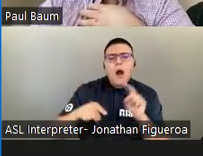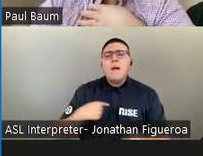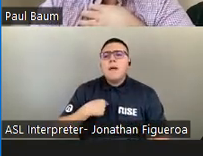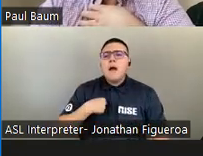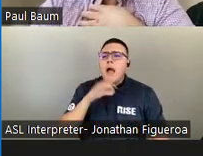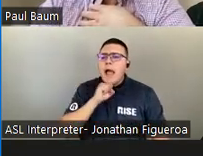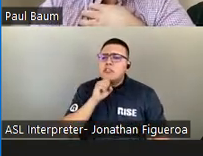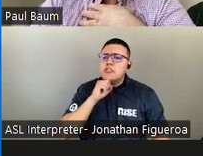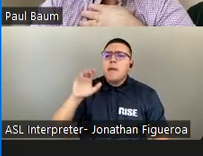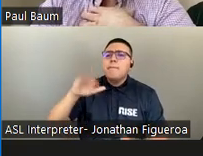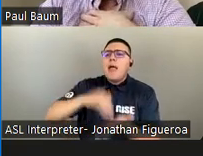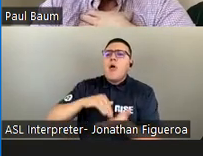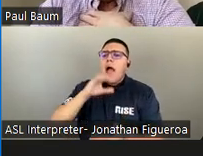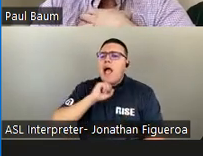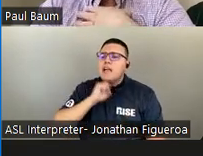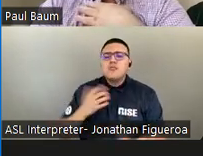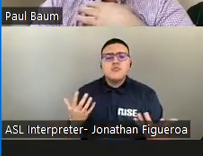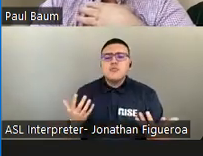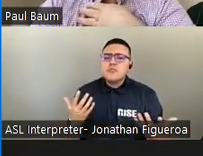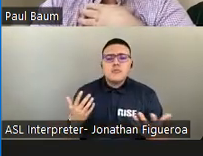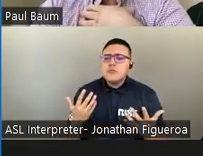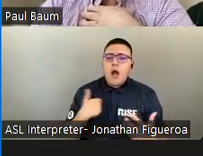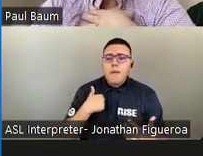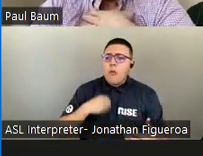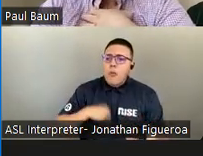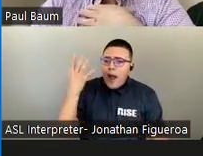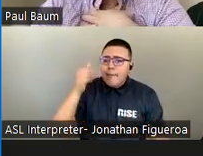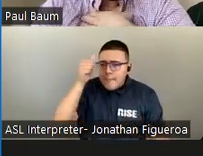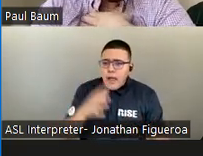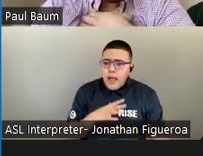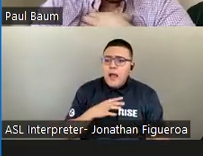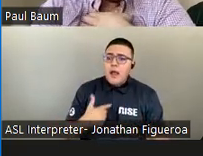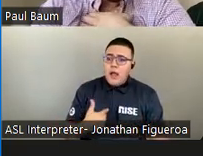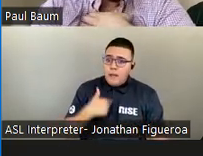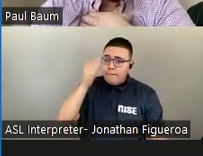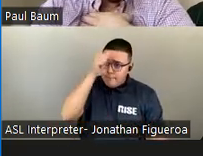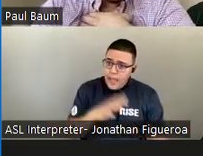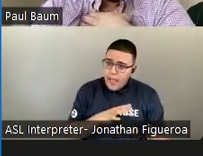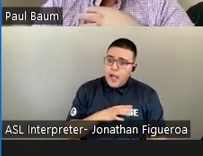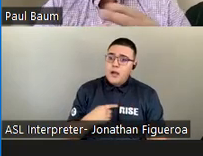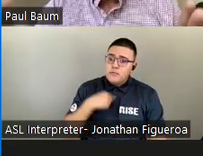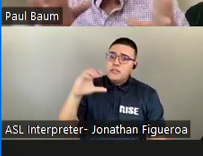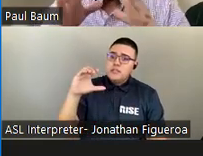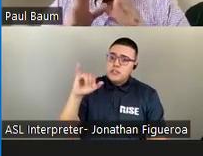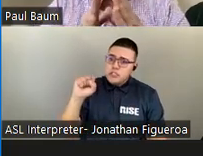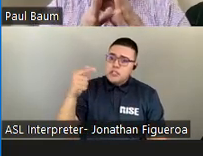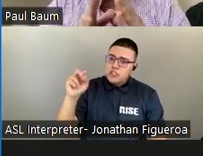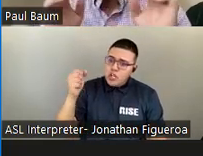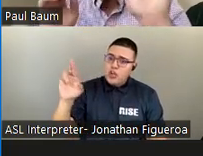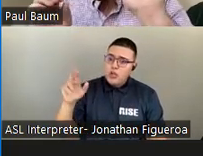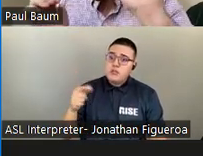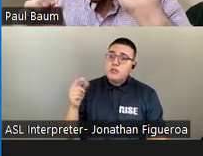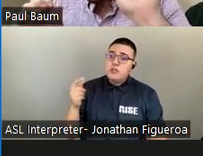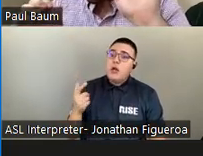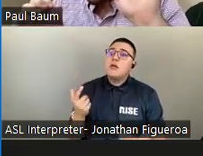I'm also a white man. I'm also a man, and I'm cisgender, okay? I am part of